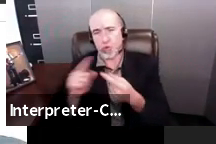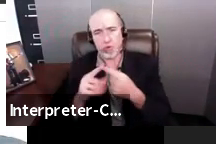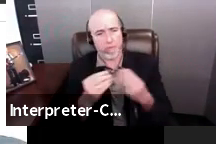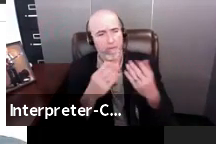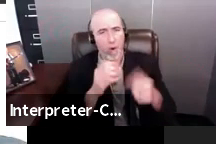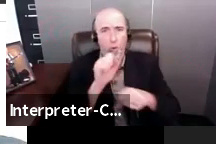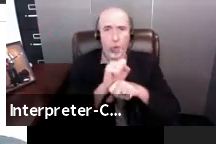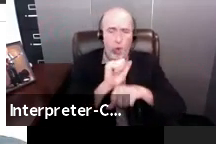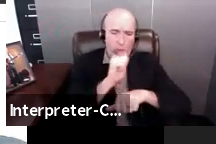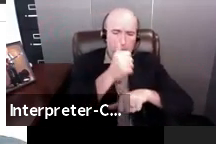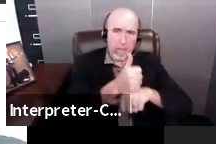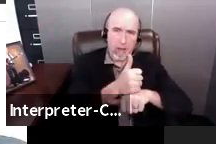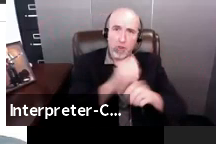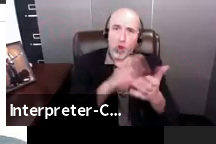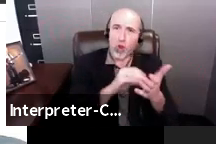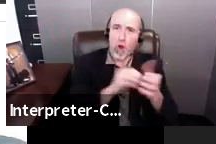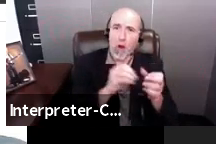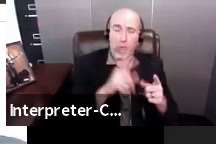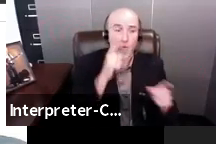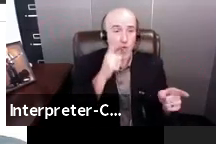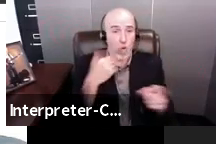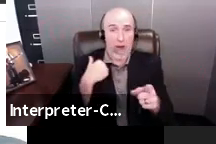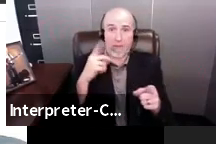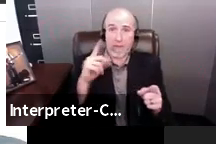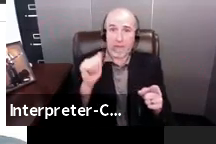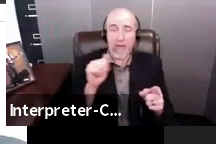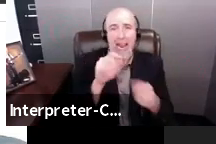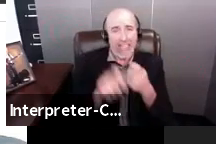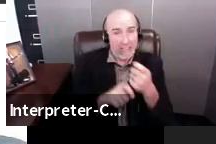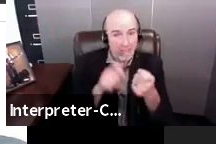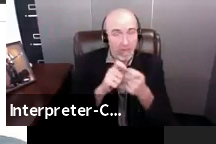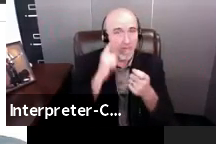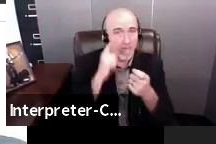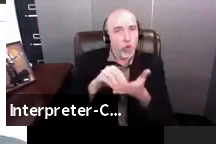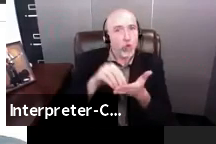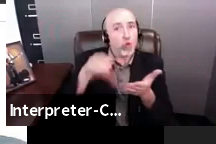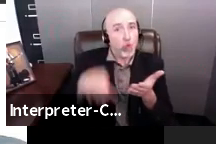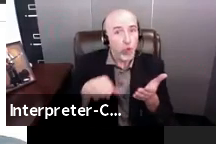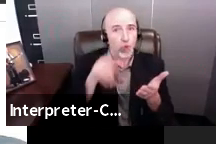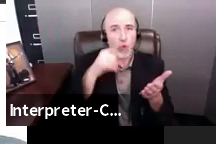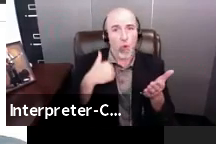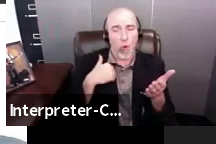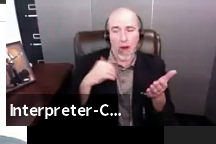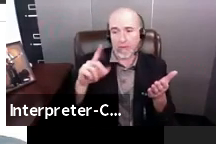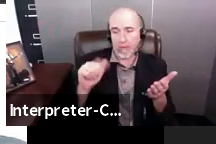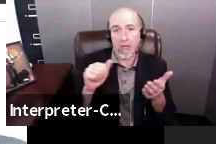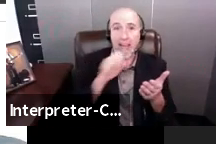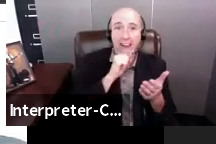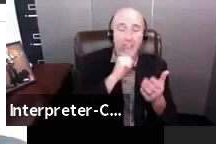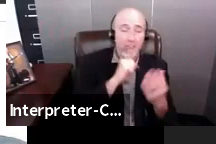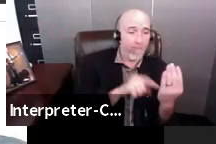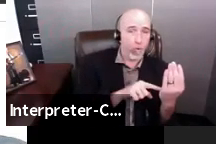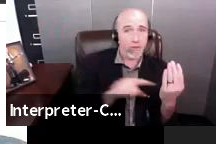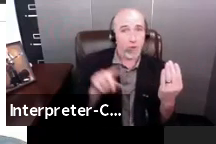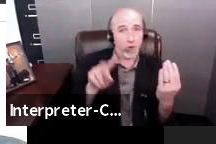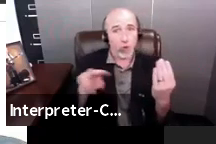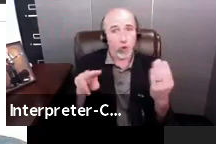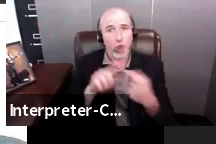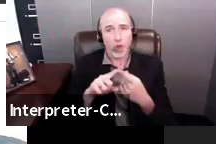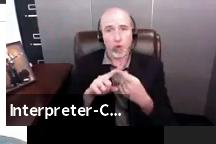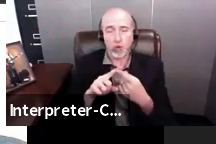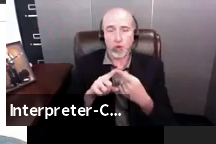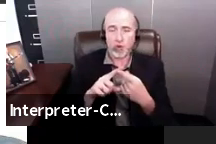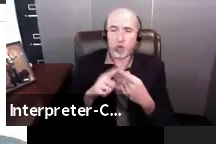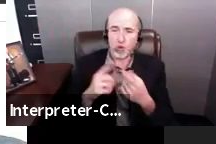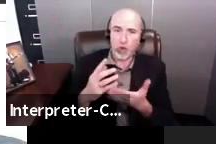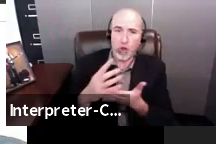opportunities to individuals with disabilities, and particularly for students with disabilities ages 14 to 22 to gain soft